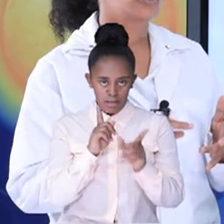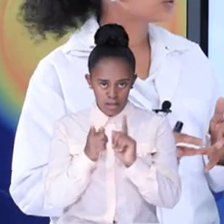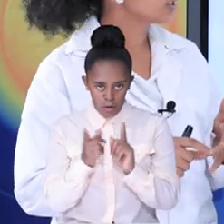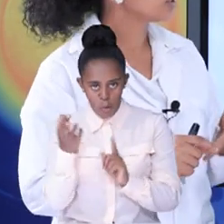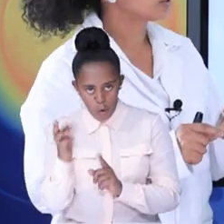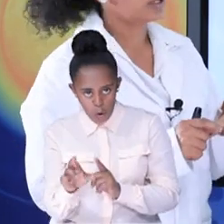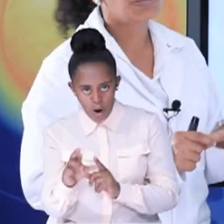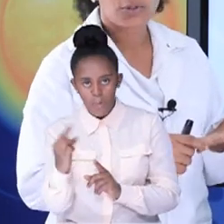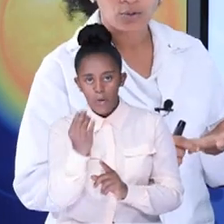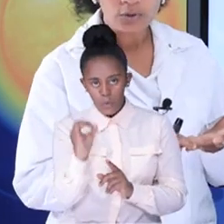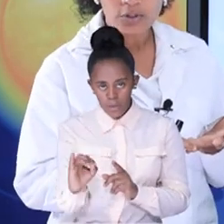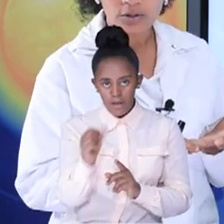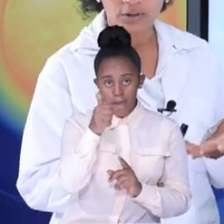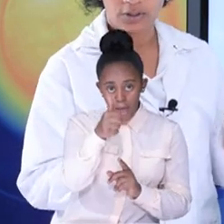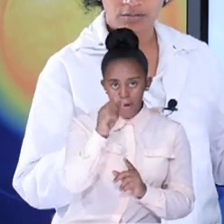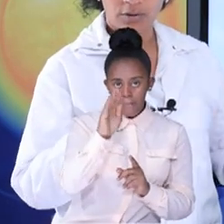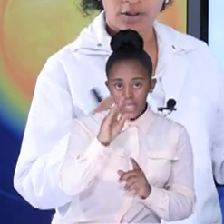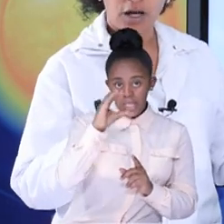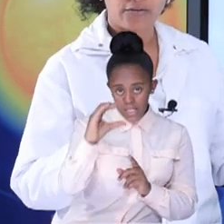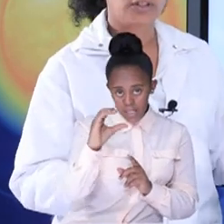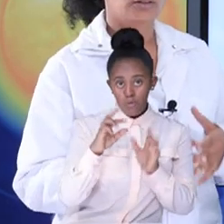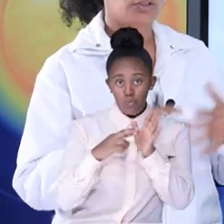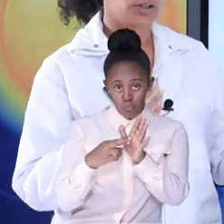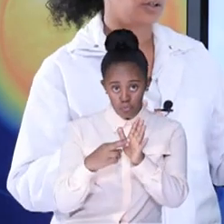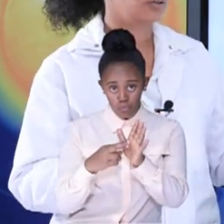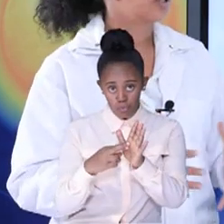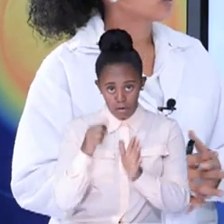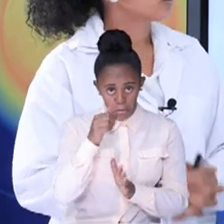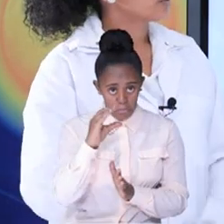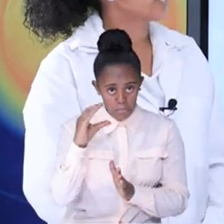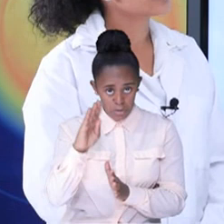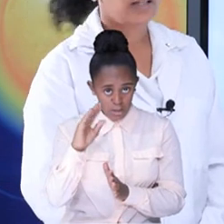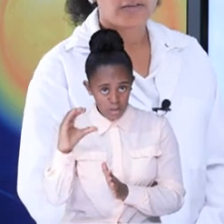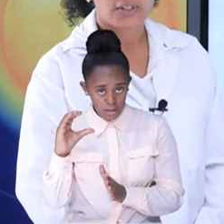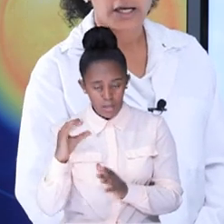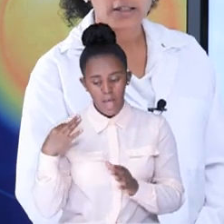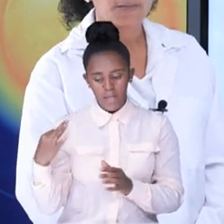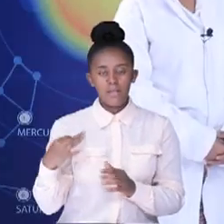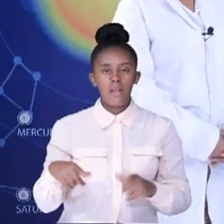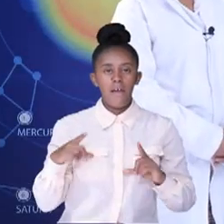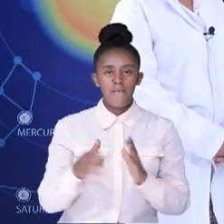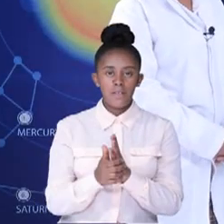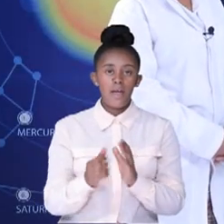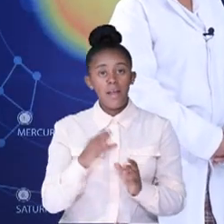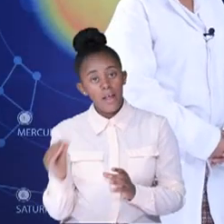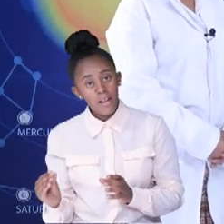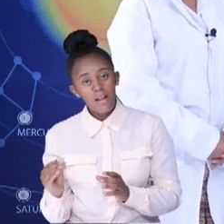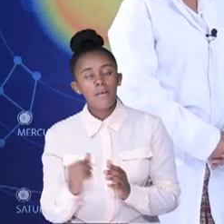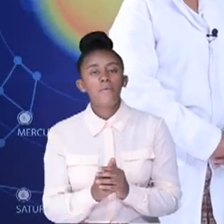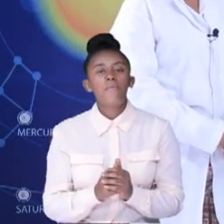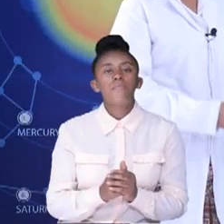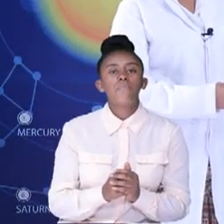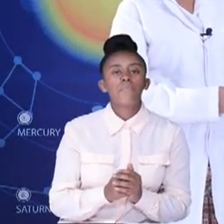by using ABC rules in having a healthy lifestyle. And the other